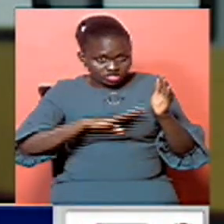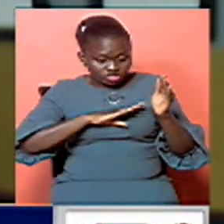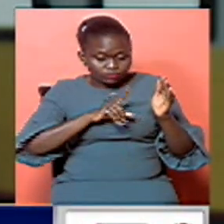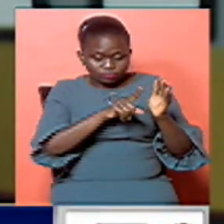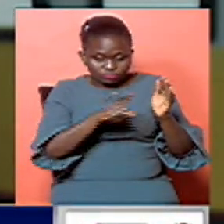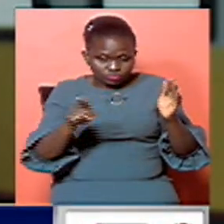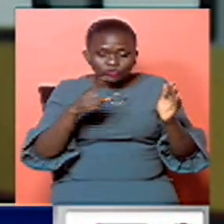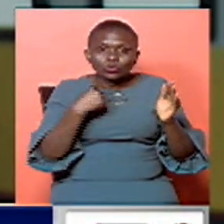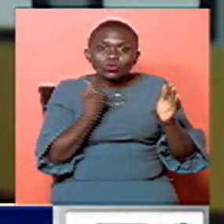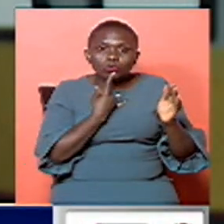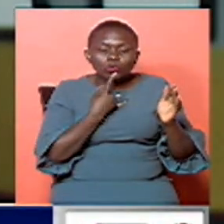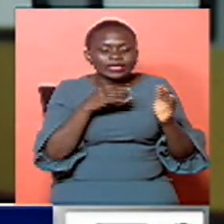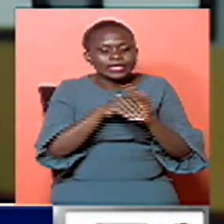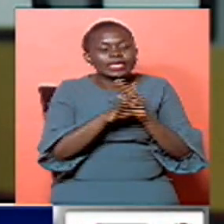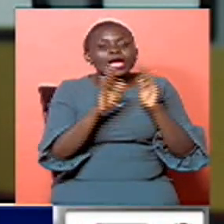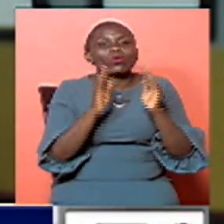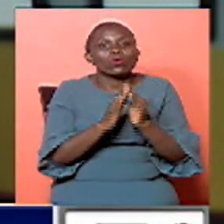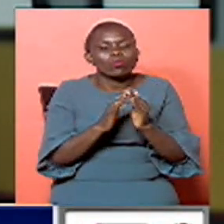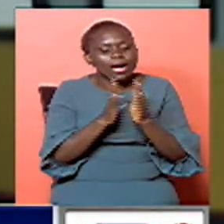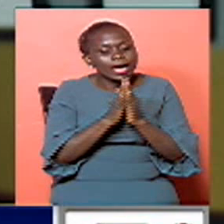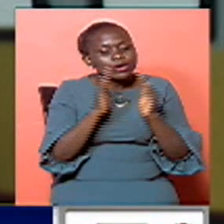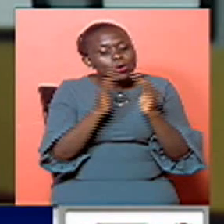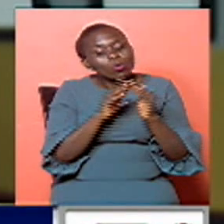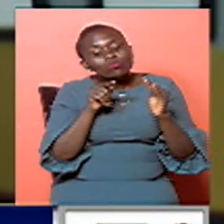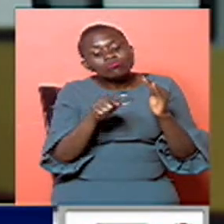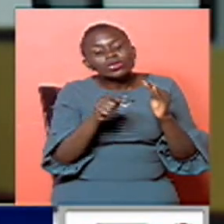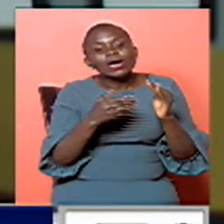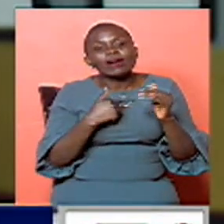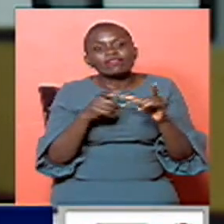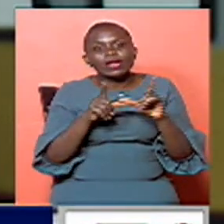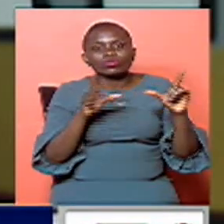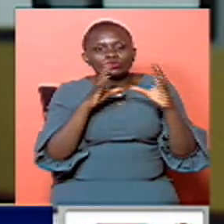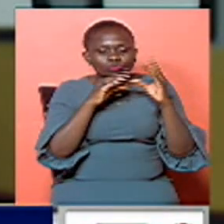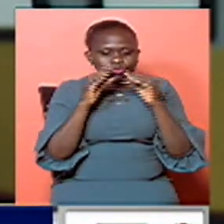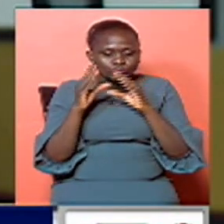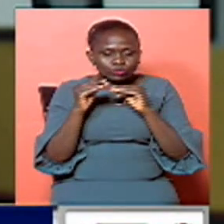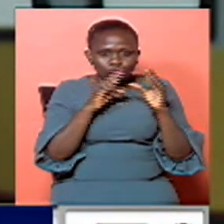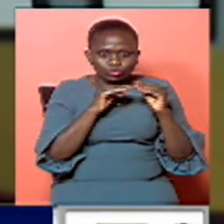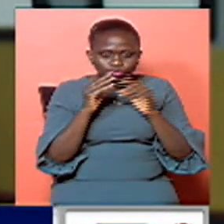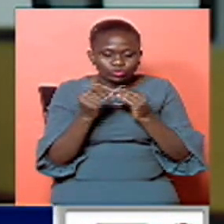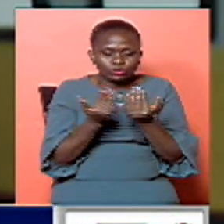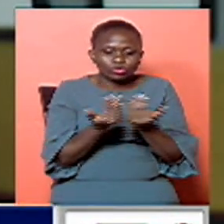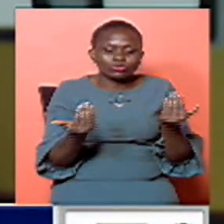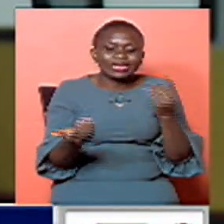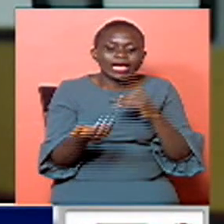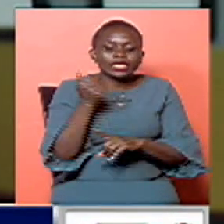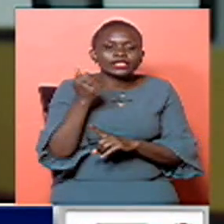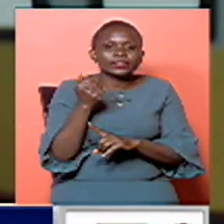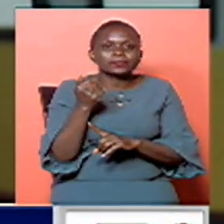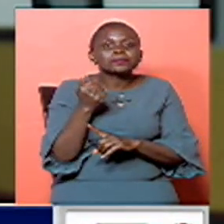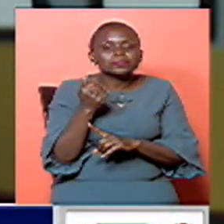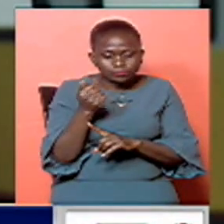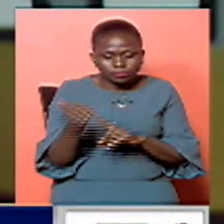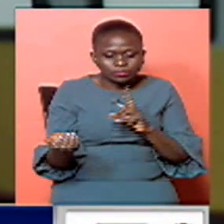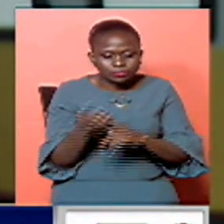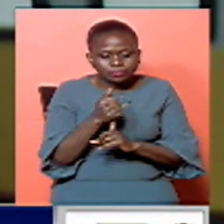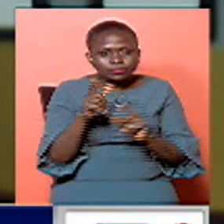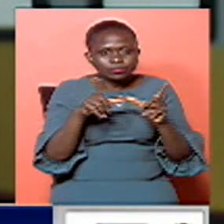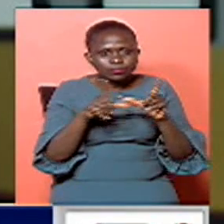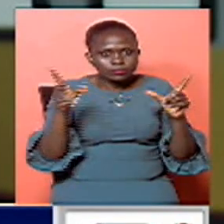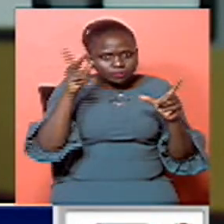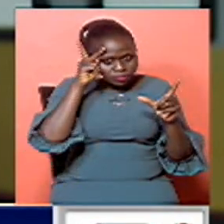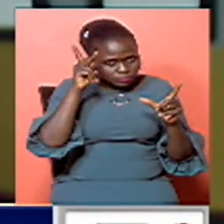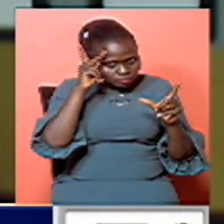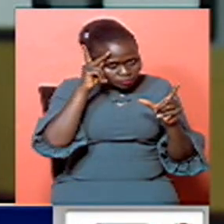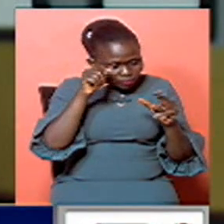mainly with these children? They are in the home, and in the home there is a language spoken, and the children acquire the language